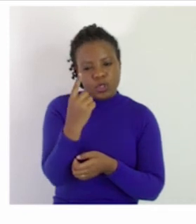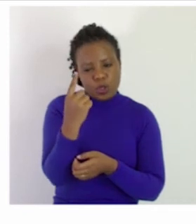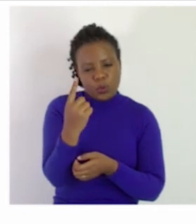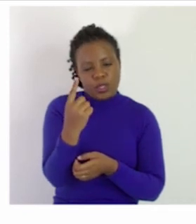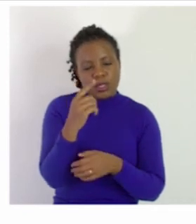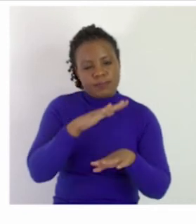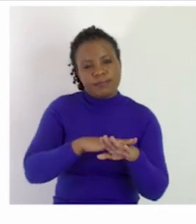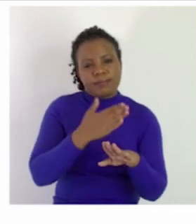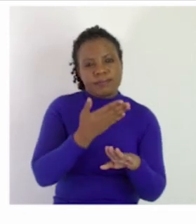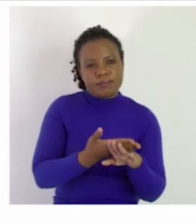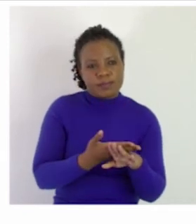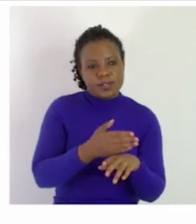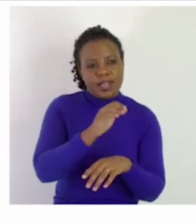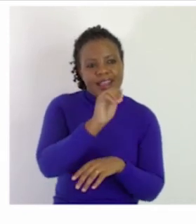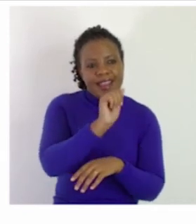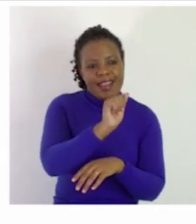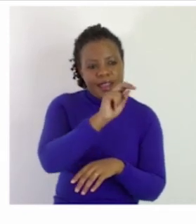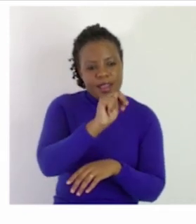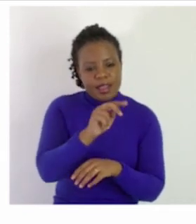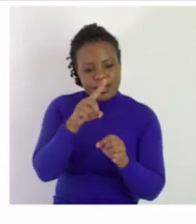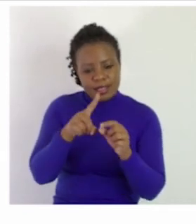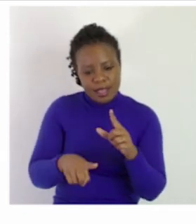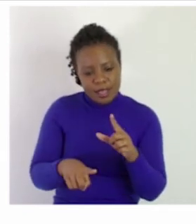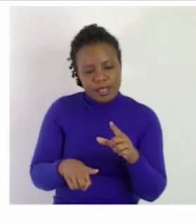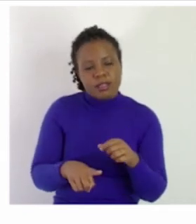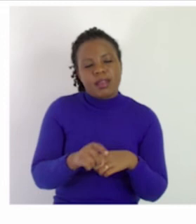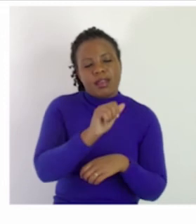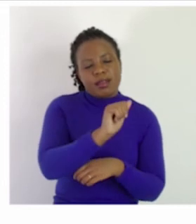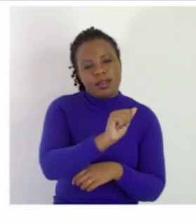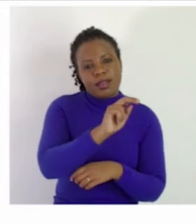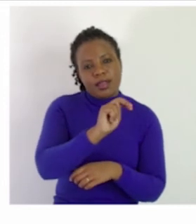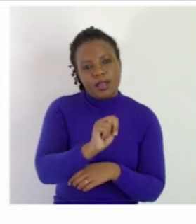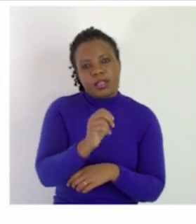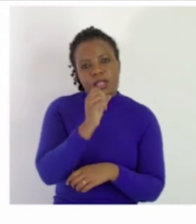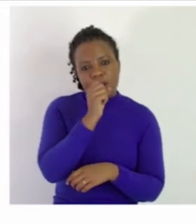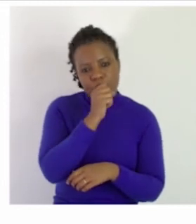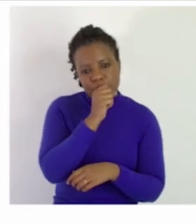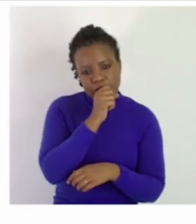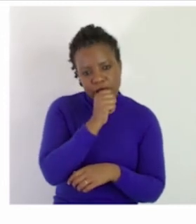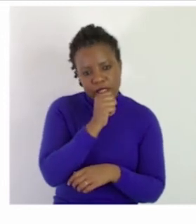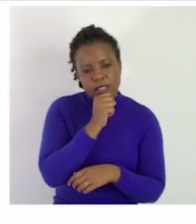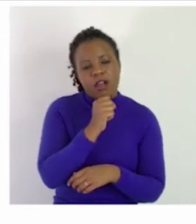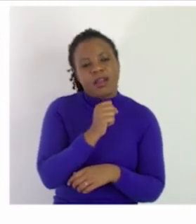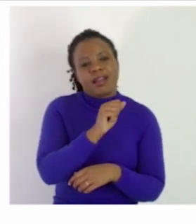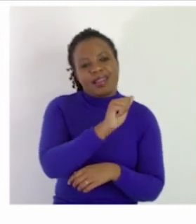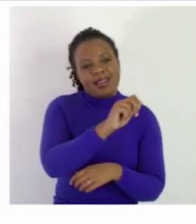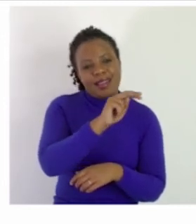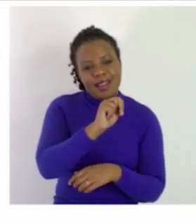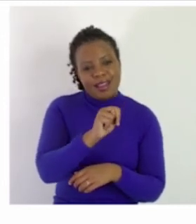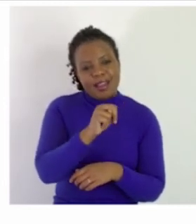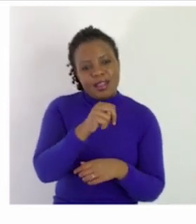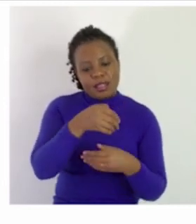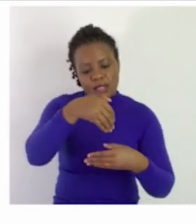Like an egg, an orange, an envelope. All